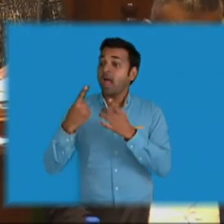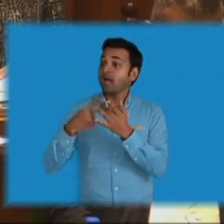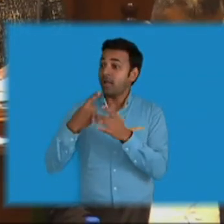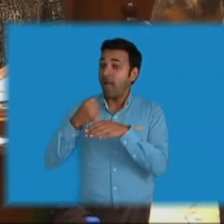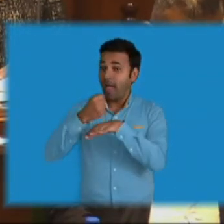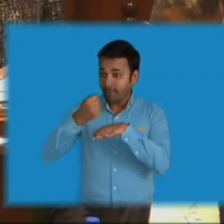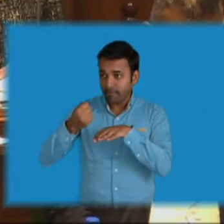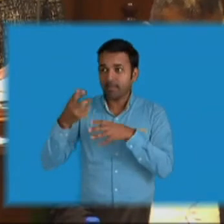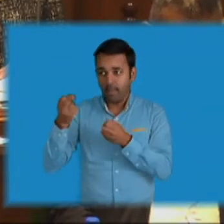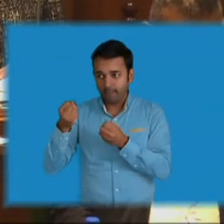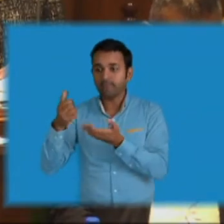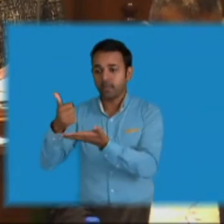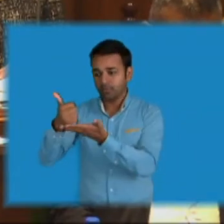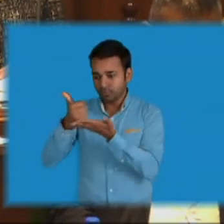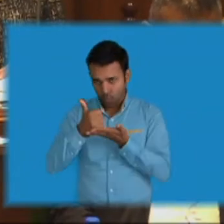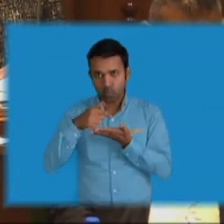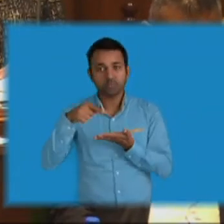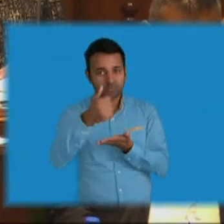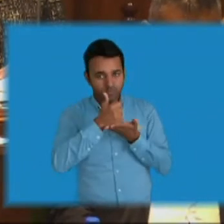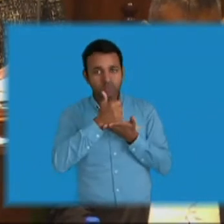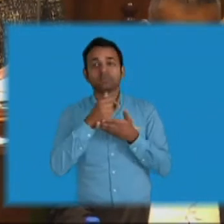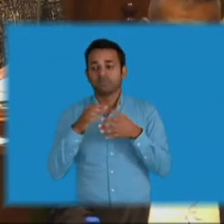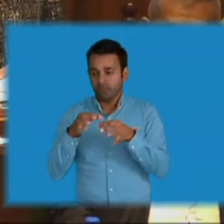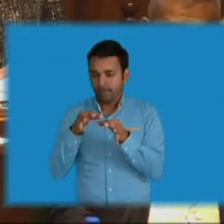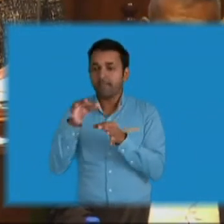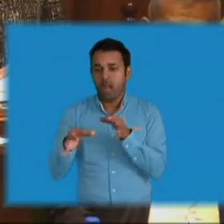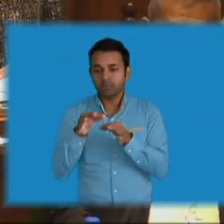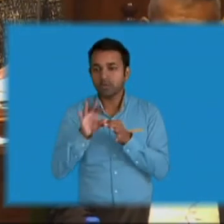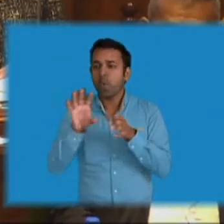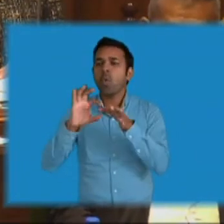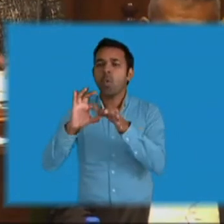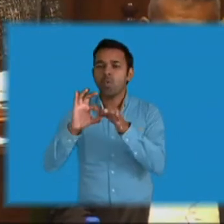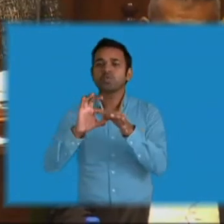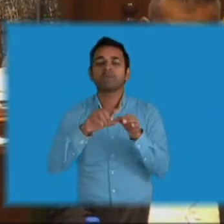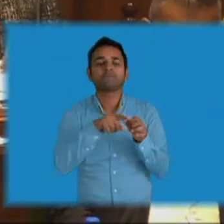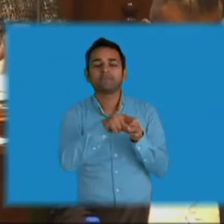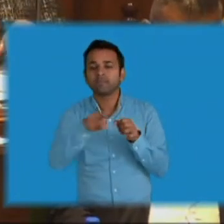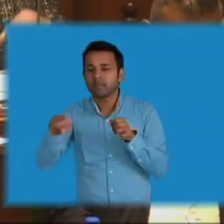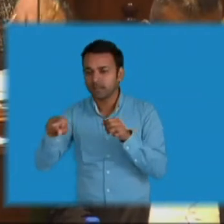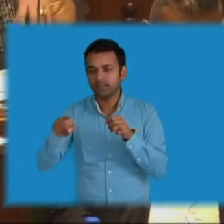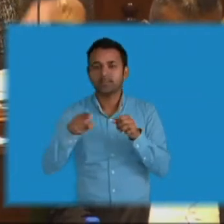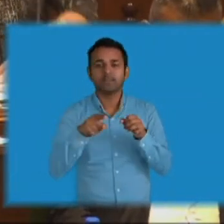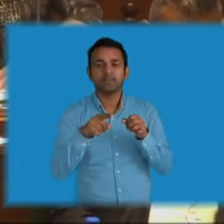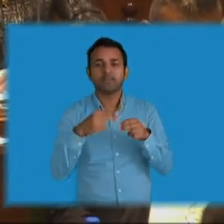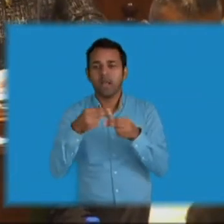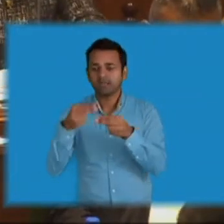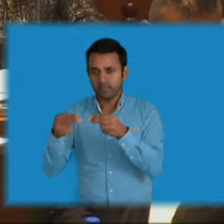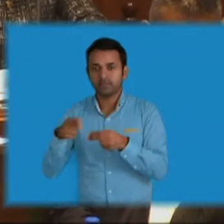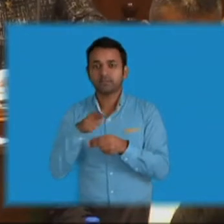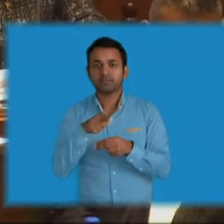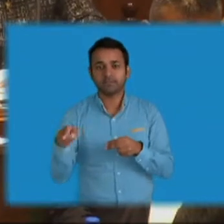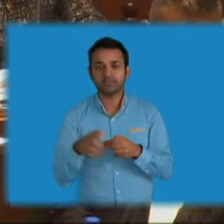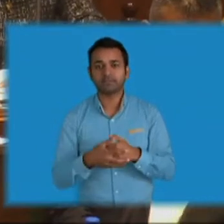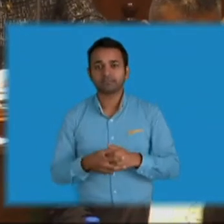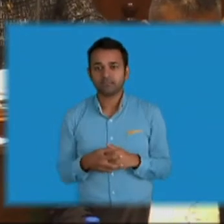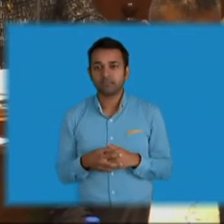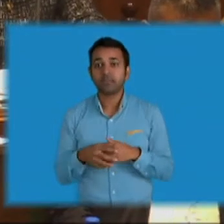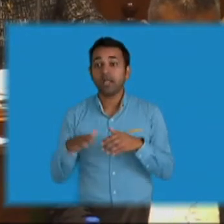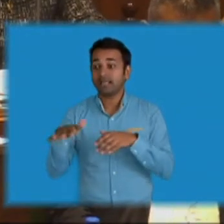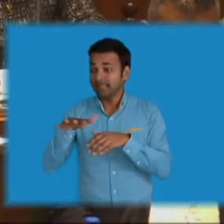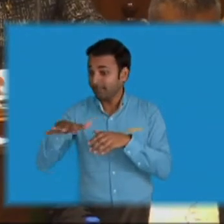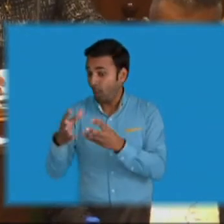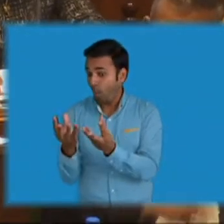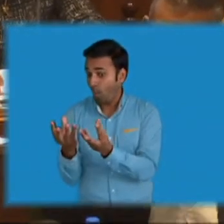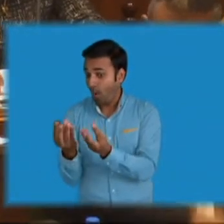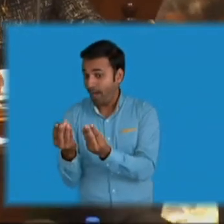to the respective land-owning units within the FPL lease area. Similarly, Madam Speaker, along the wetter degraded forest